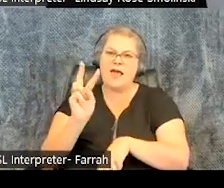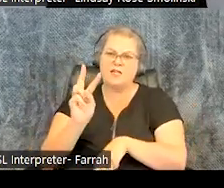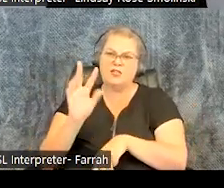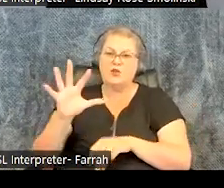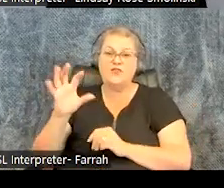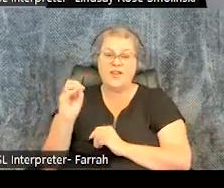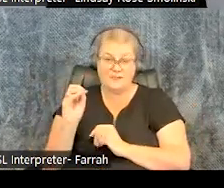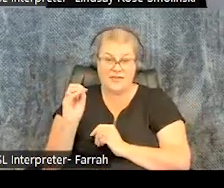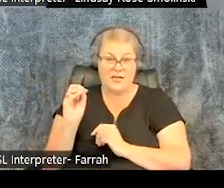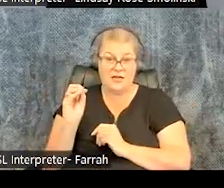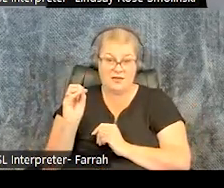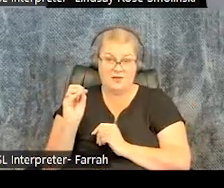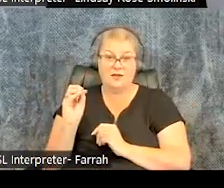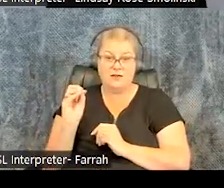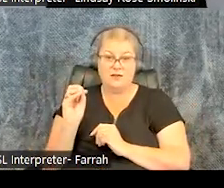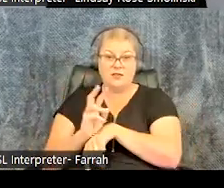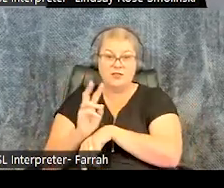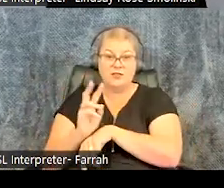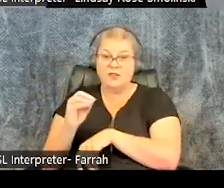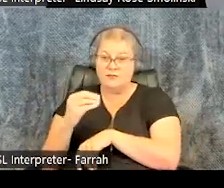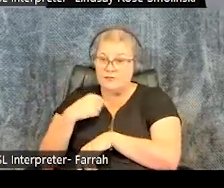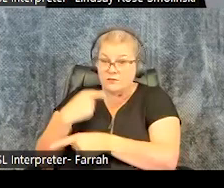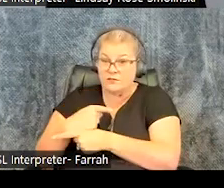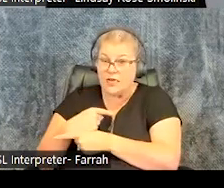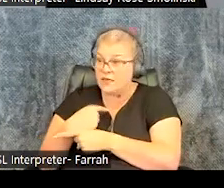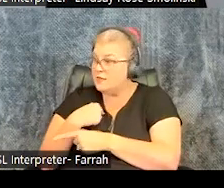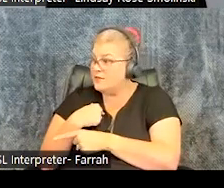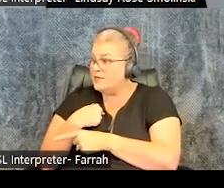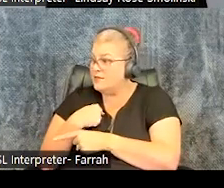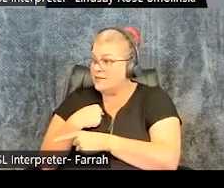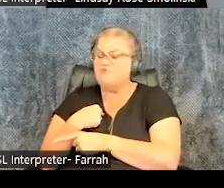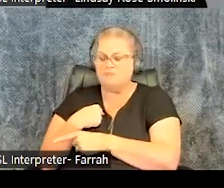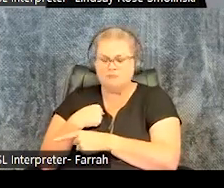2:50. Did I do that math right? I think I did.